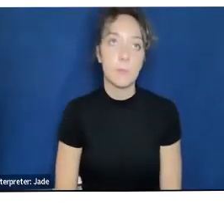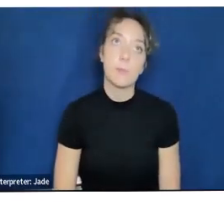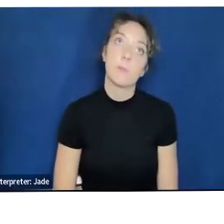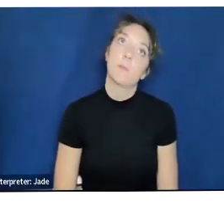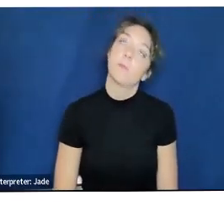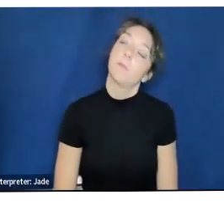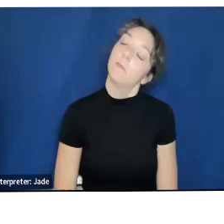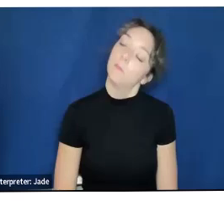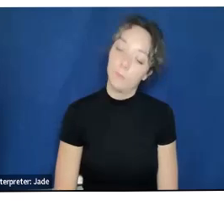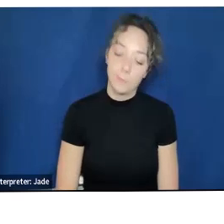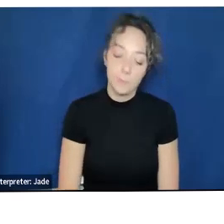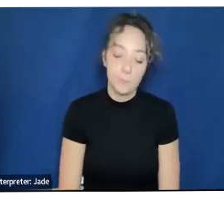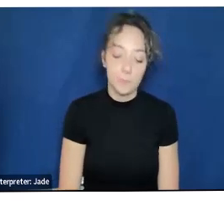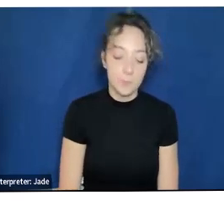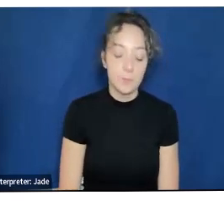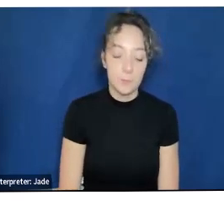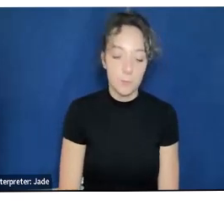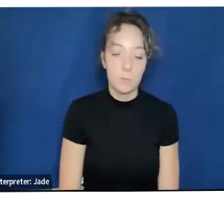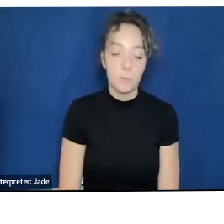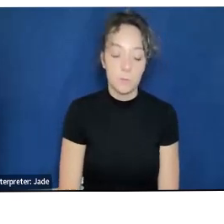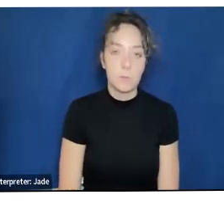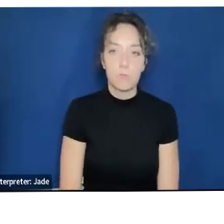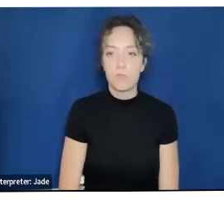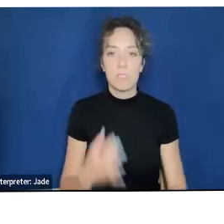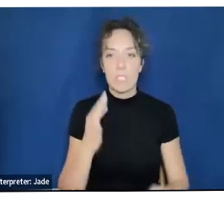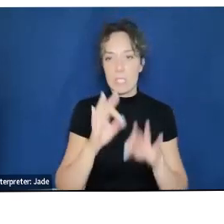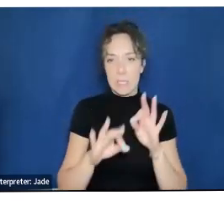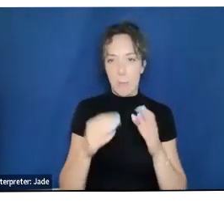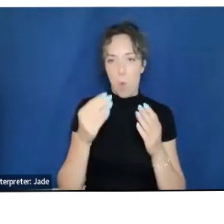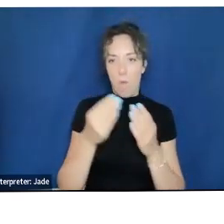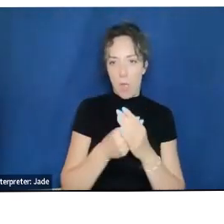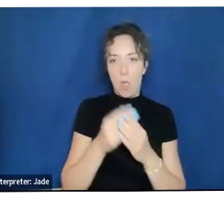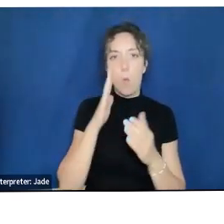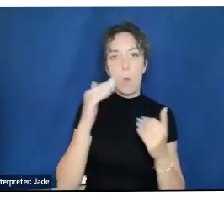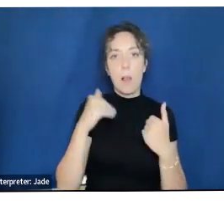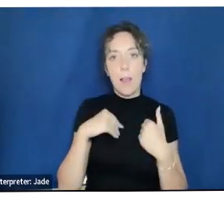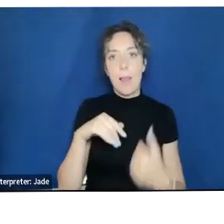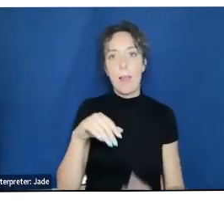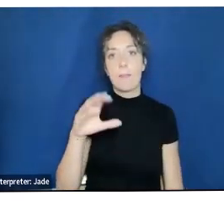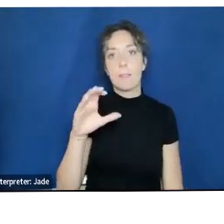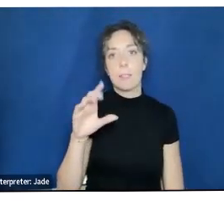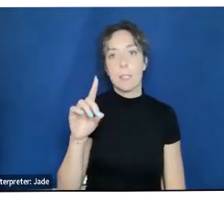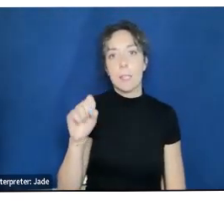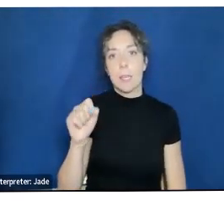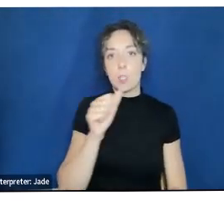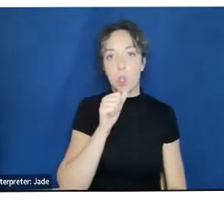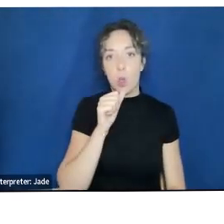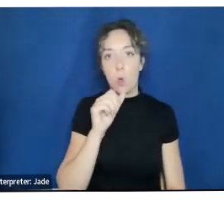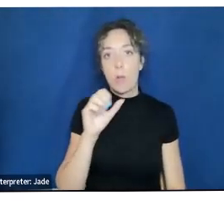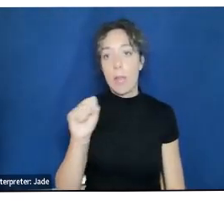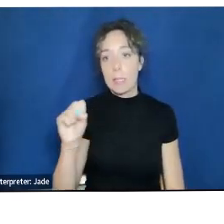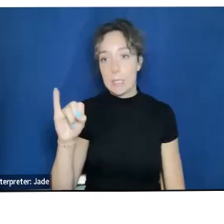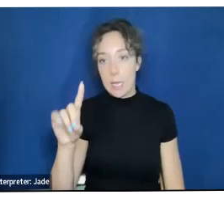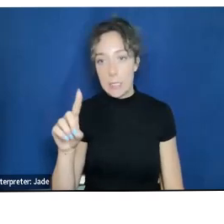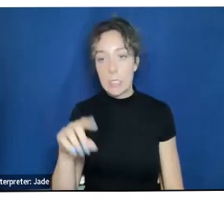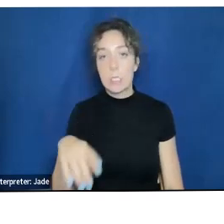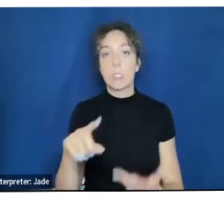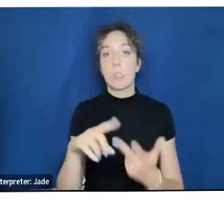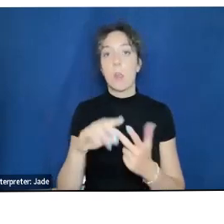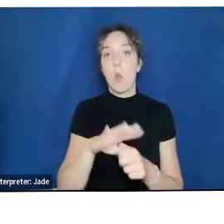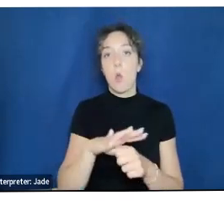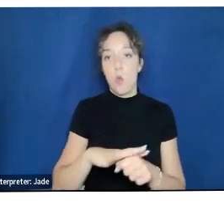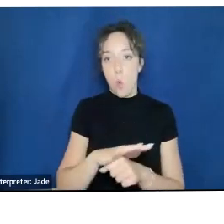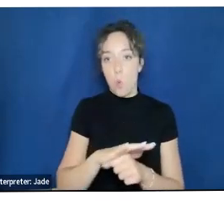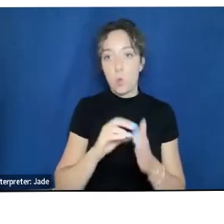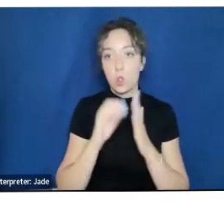it's a fairly simple file, which will have the CDS code, SSID, local student ID, and at least